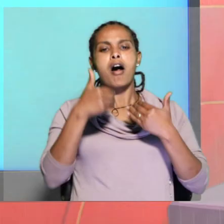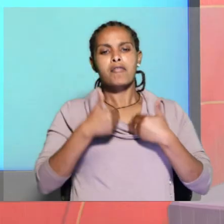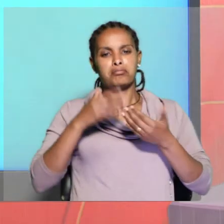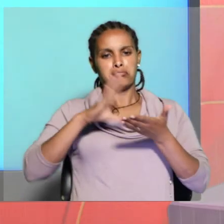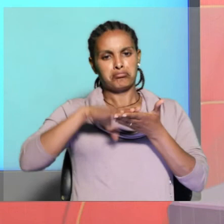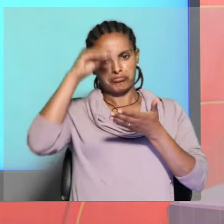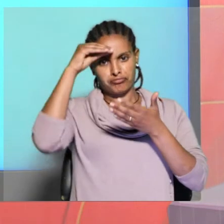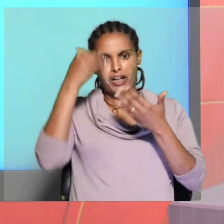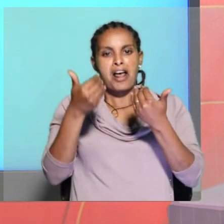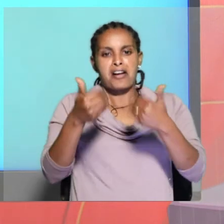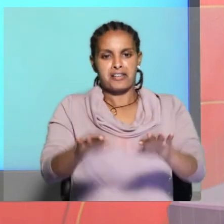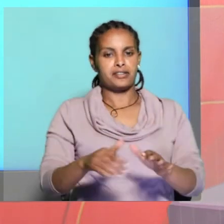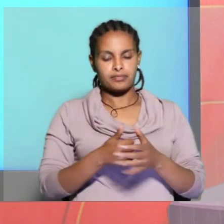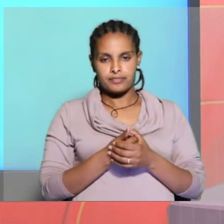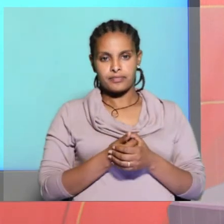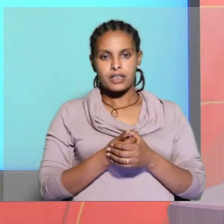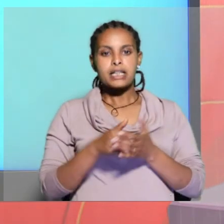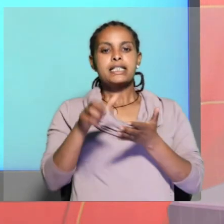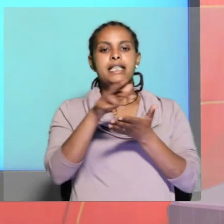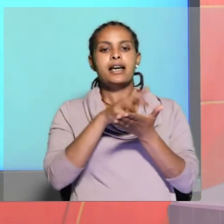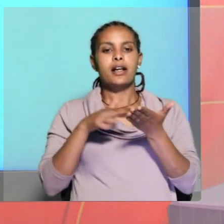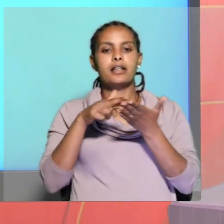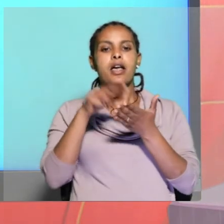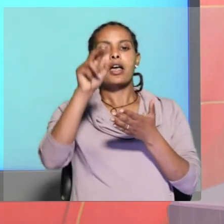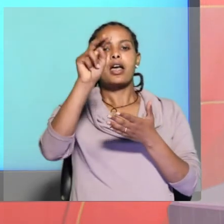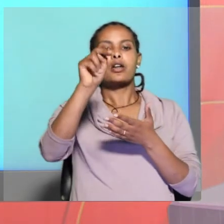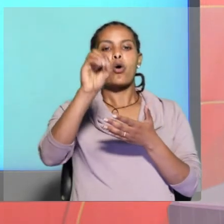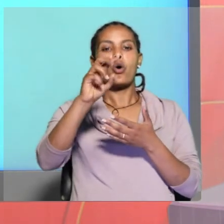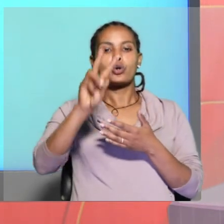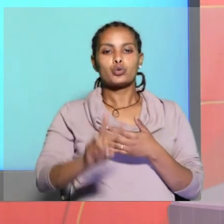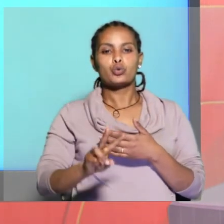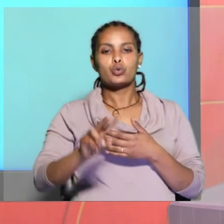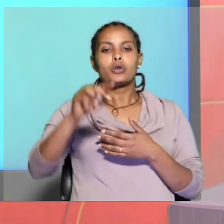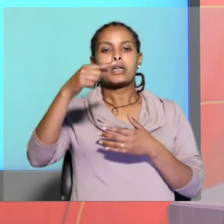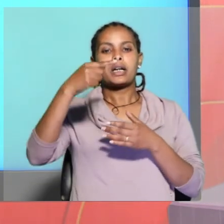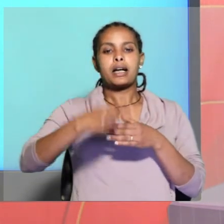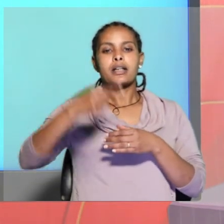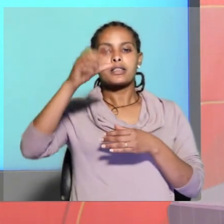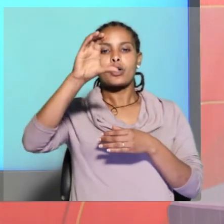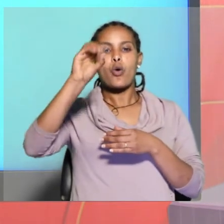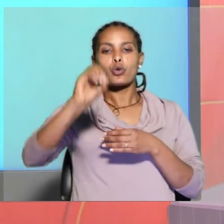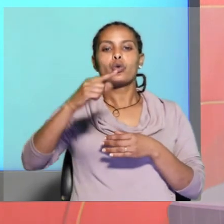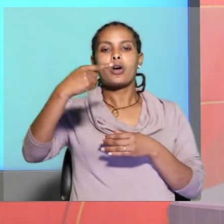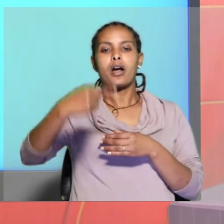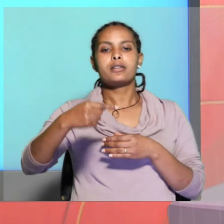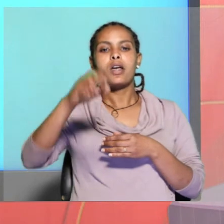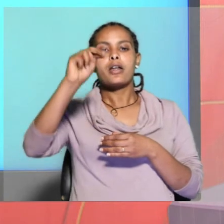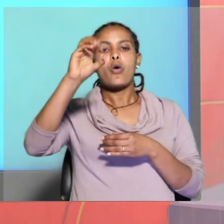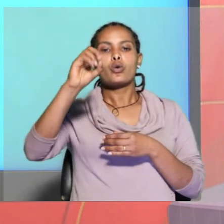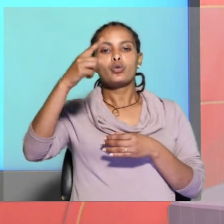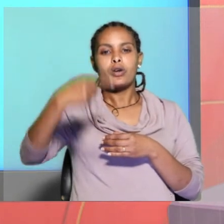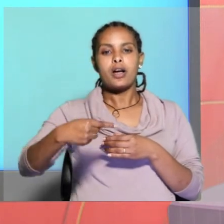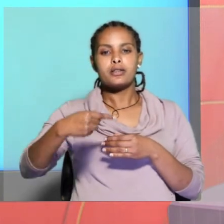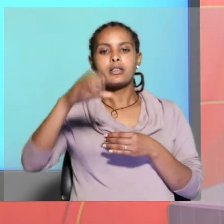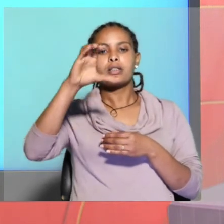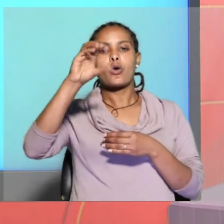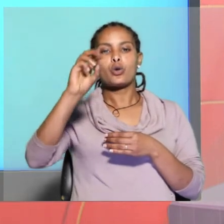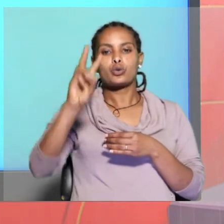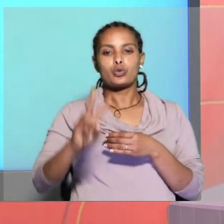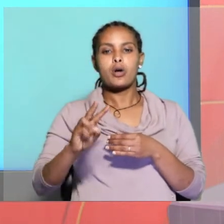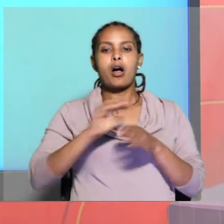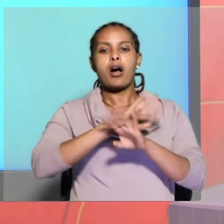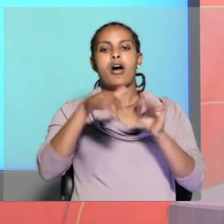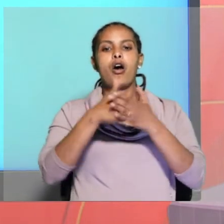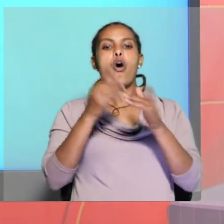learned. The reaction NO2 gas plus CO gas gives NO gas plus carbon dioxide gas can be thought of